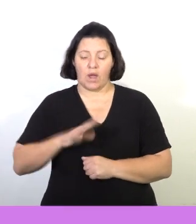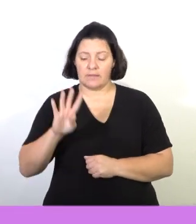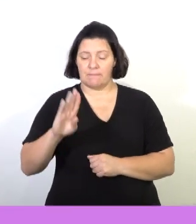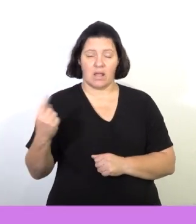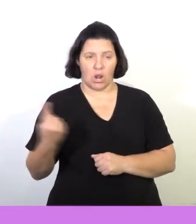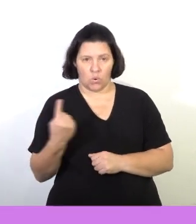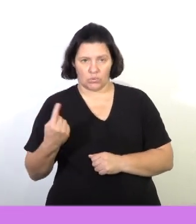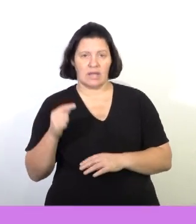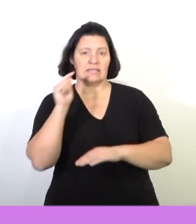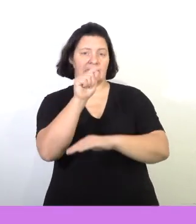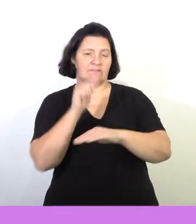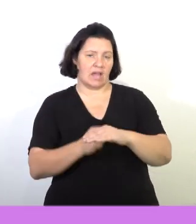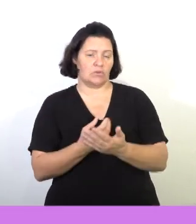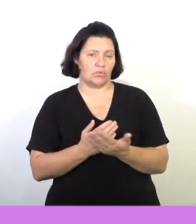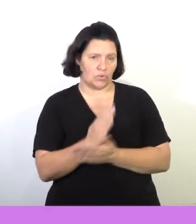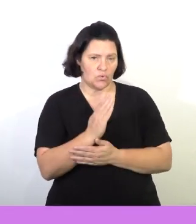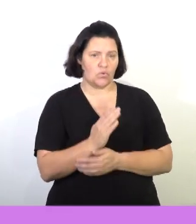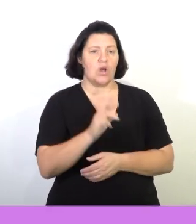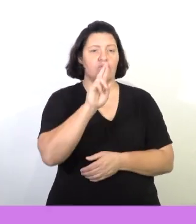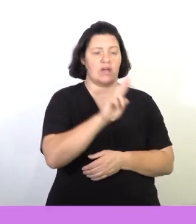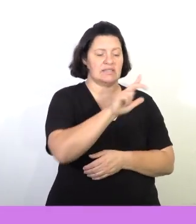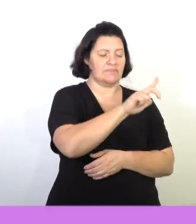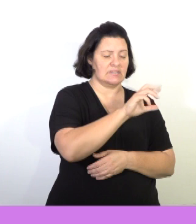3,500. We need B alone, we divide by